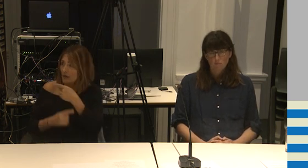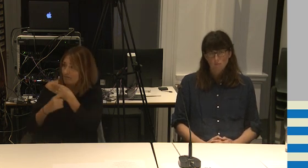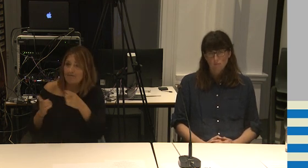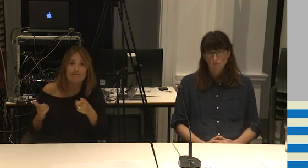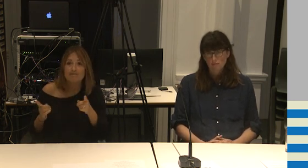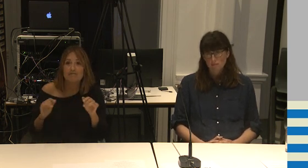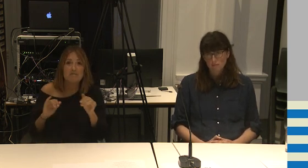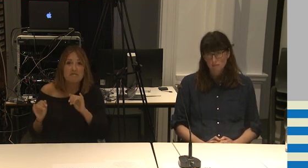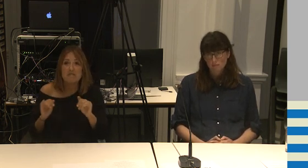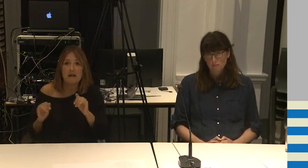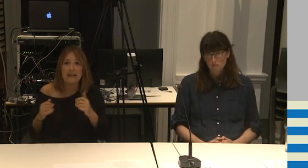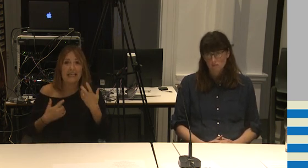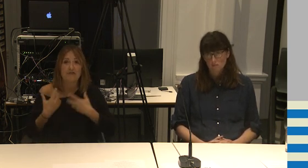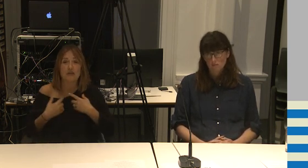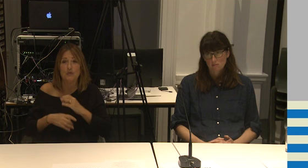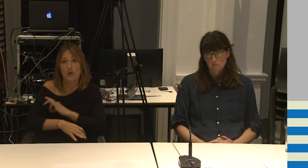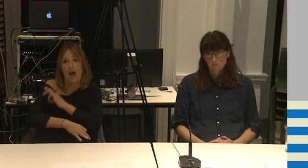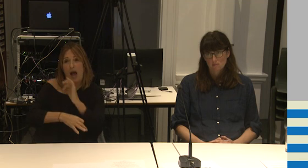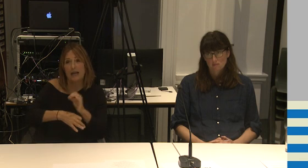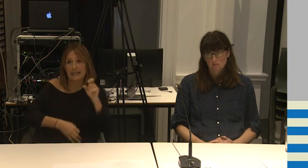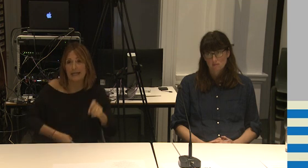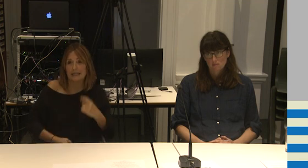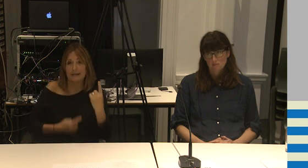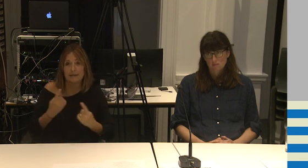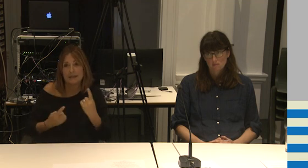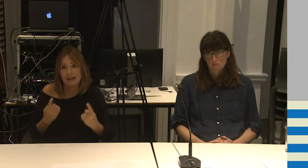to architects because